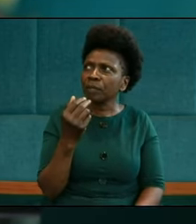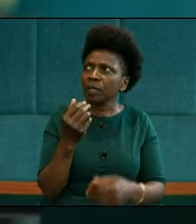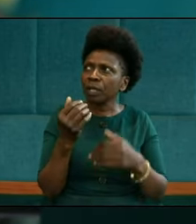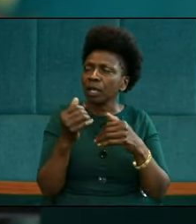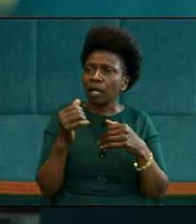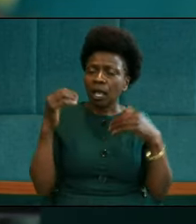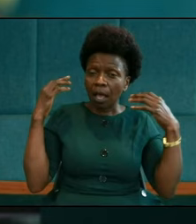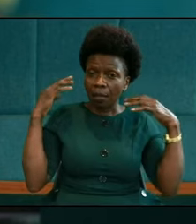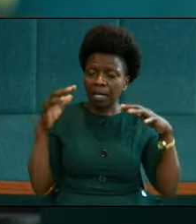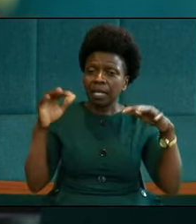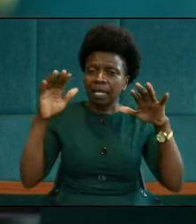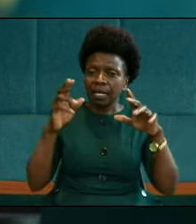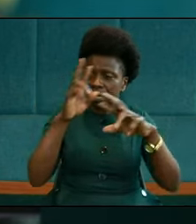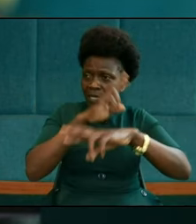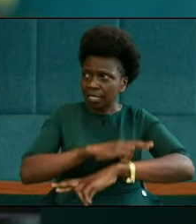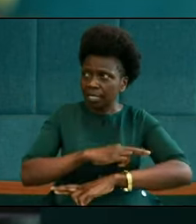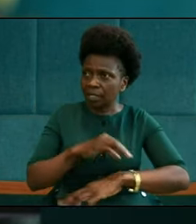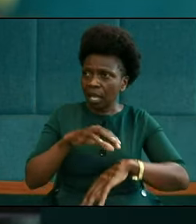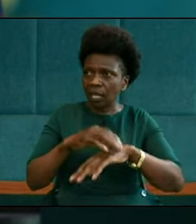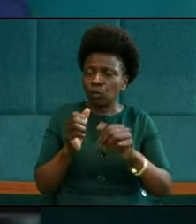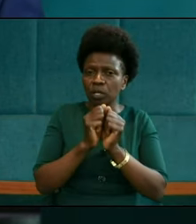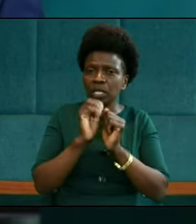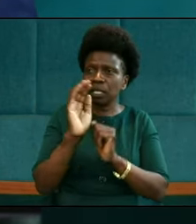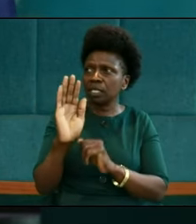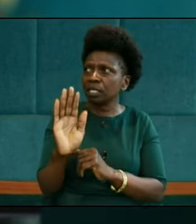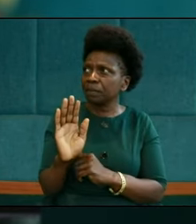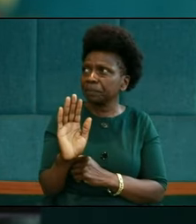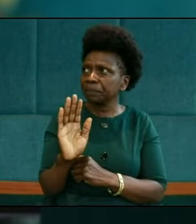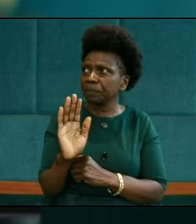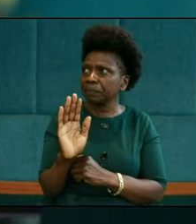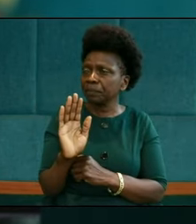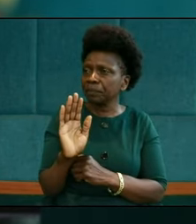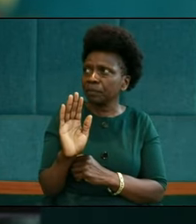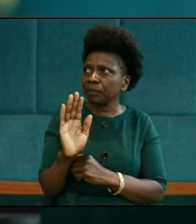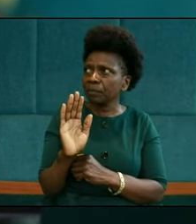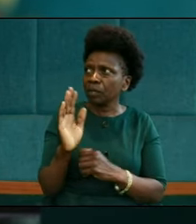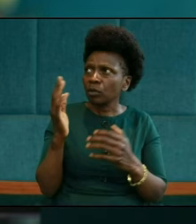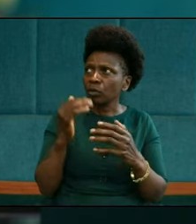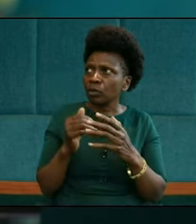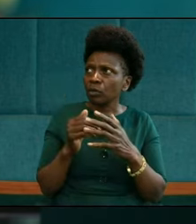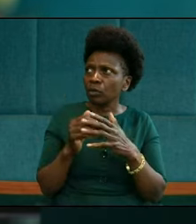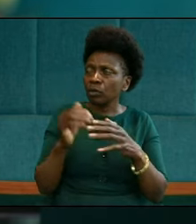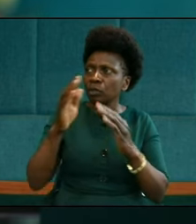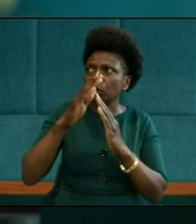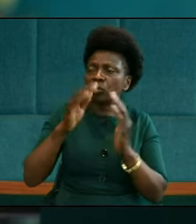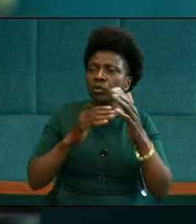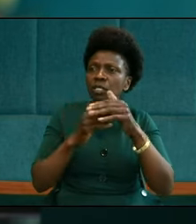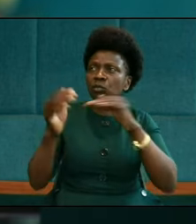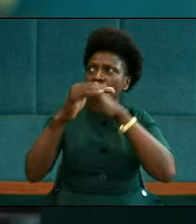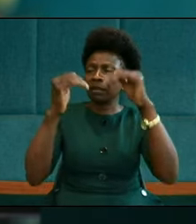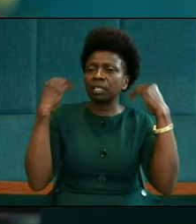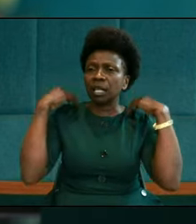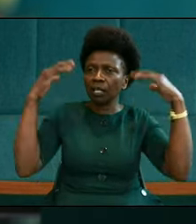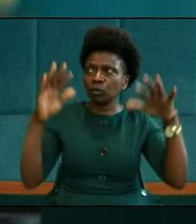resting on the earth with its top reaching to heaven, and the